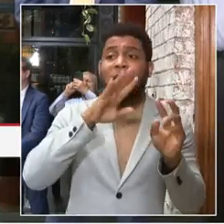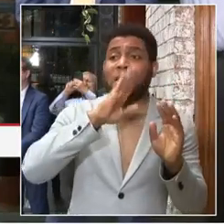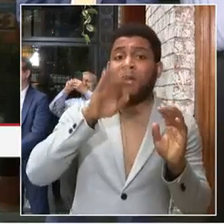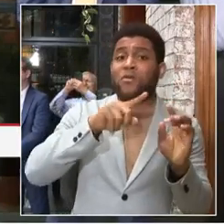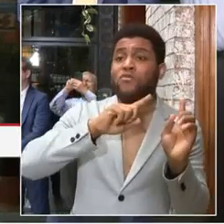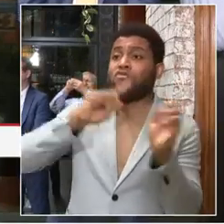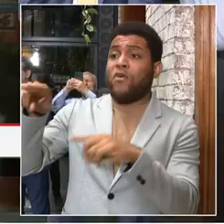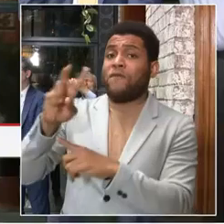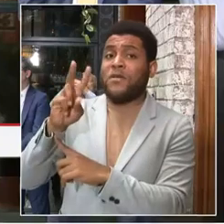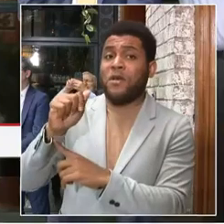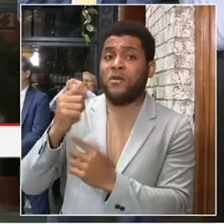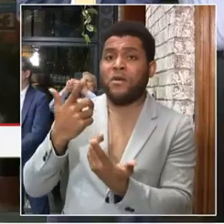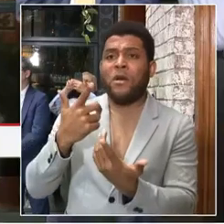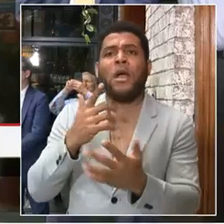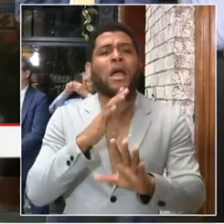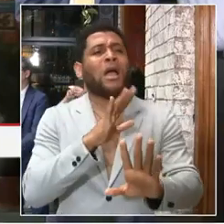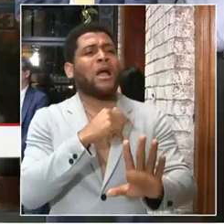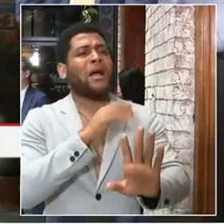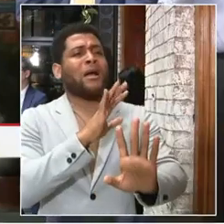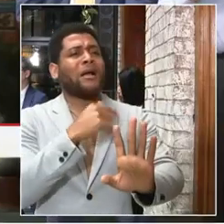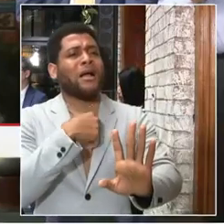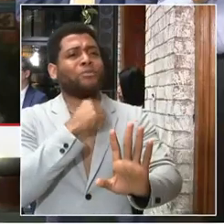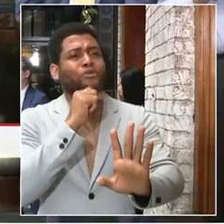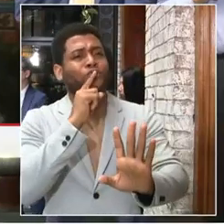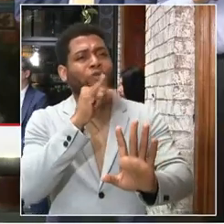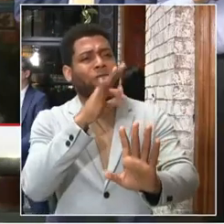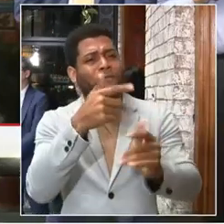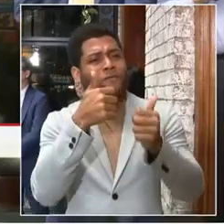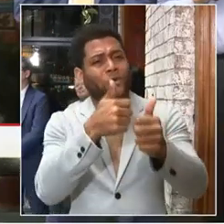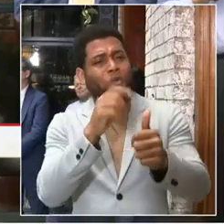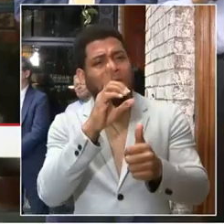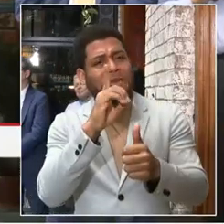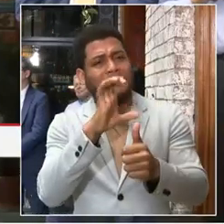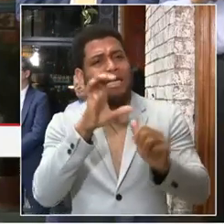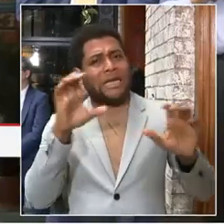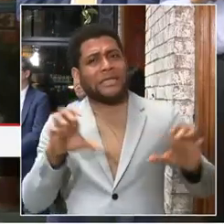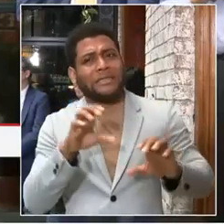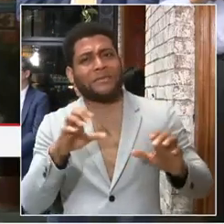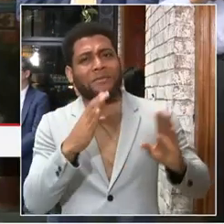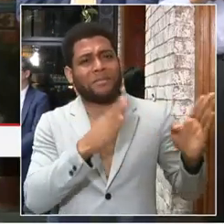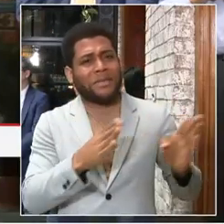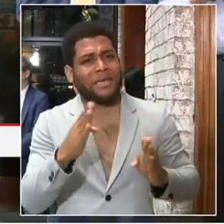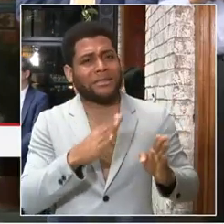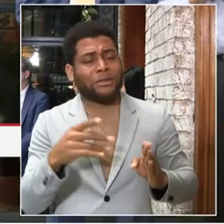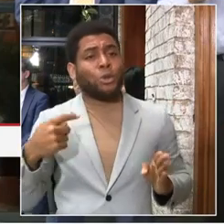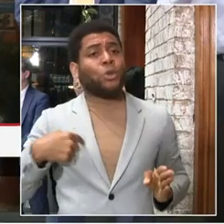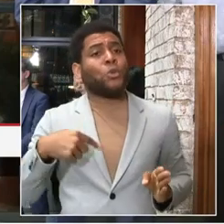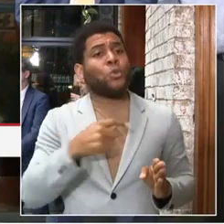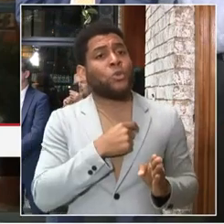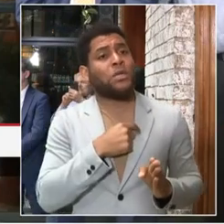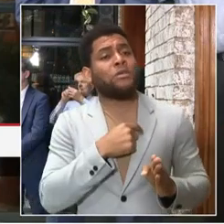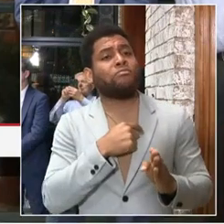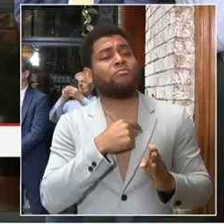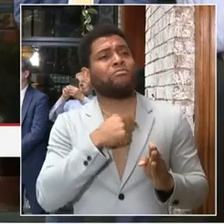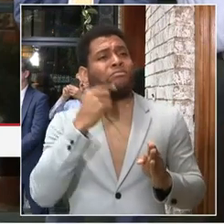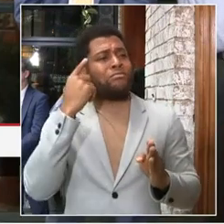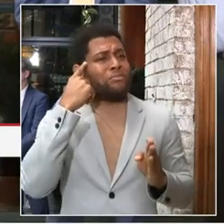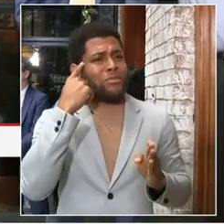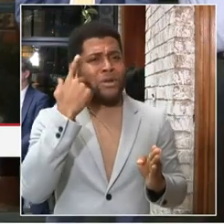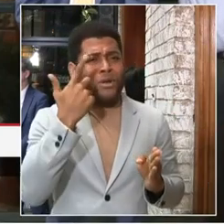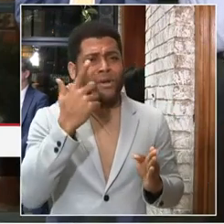don't know if you've been following the DC Action Plan that we announced, I don't know, almost a year